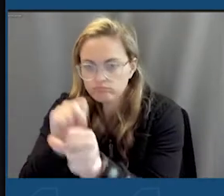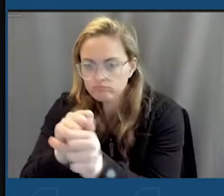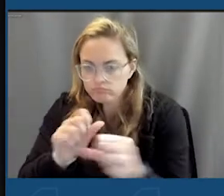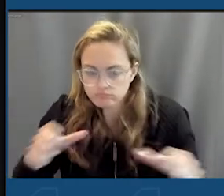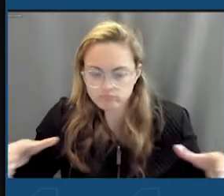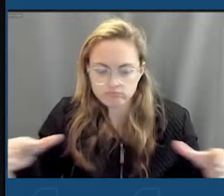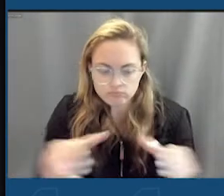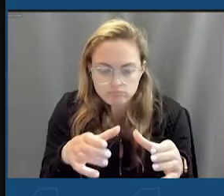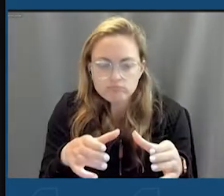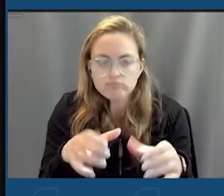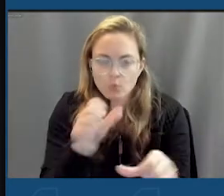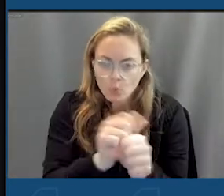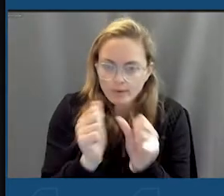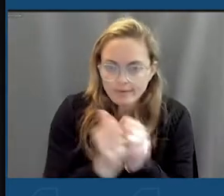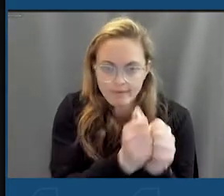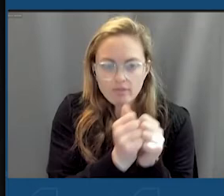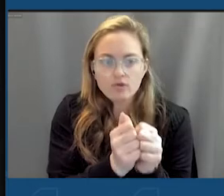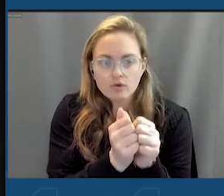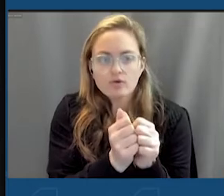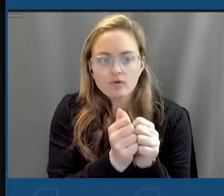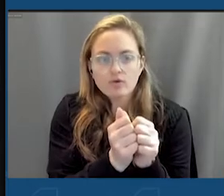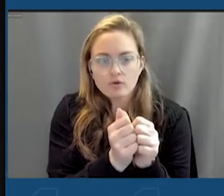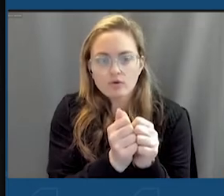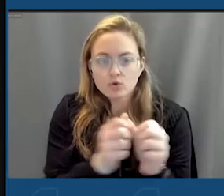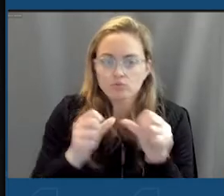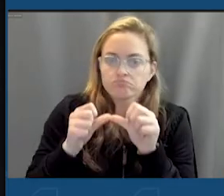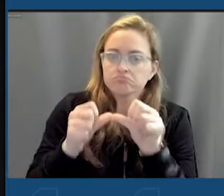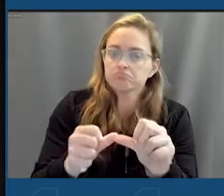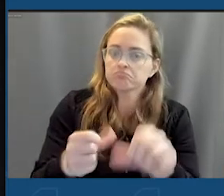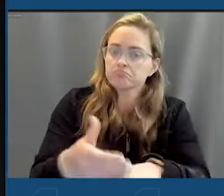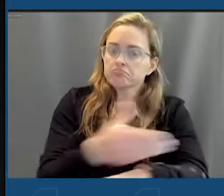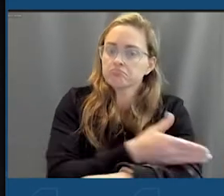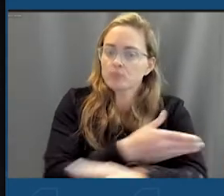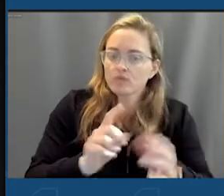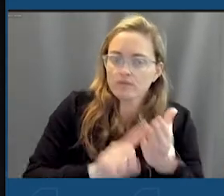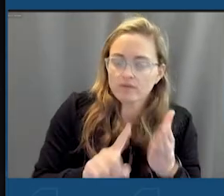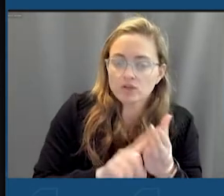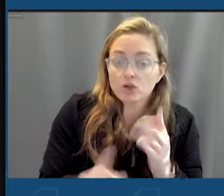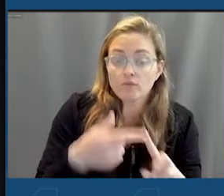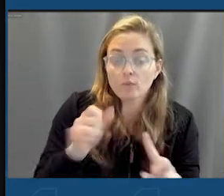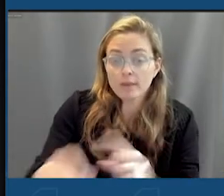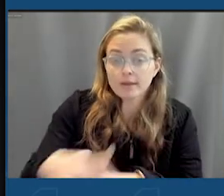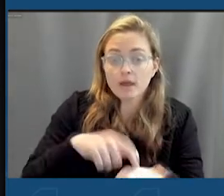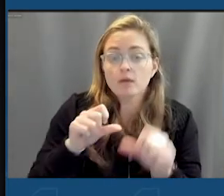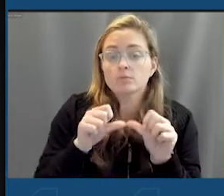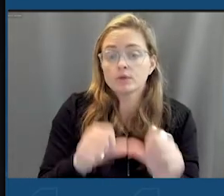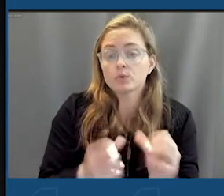as a resource. We were the resource tool that moved that investigation along. So from that time, we've continued to grow,